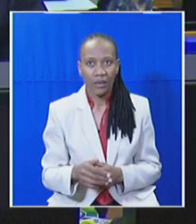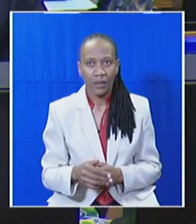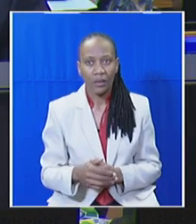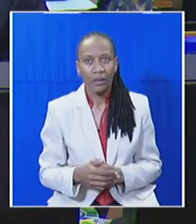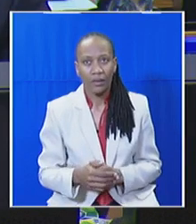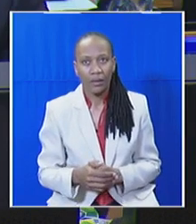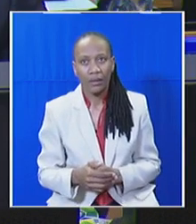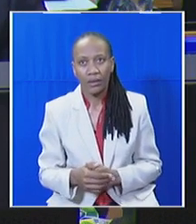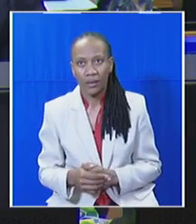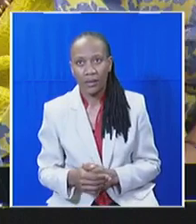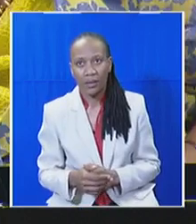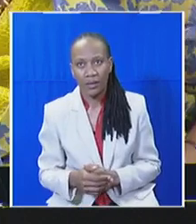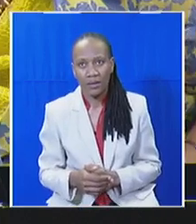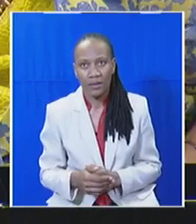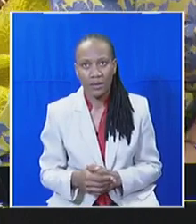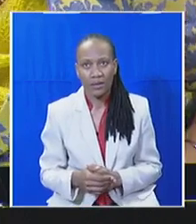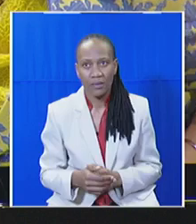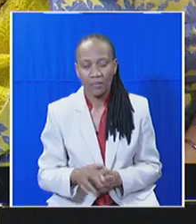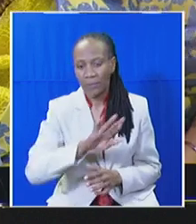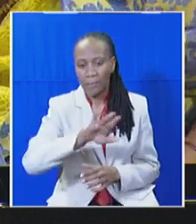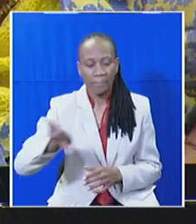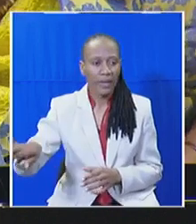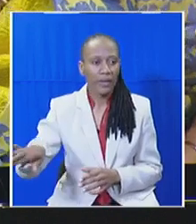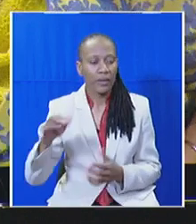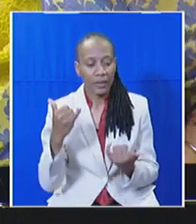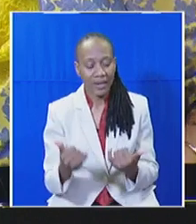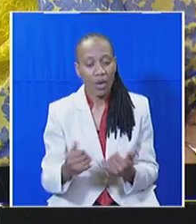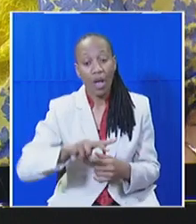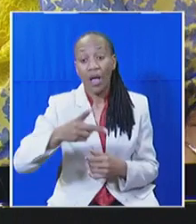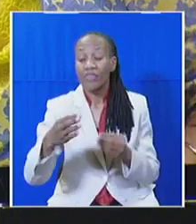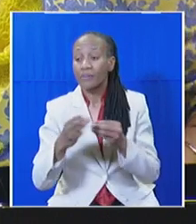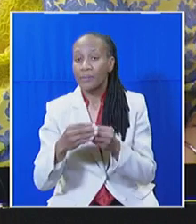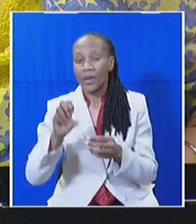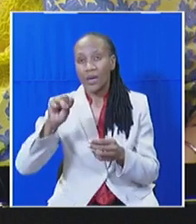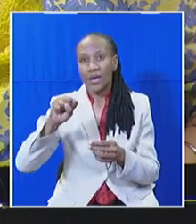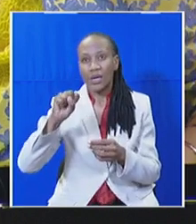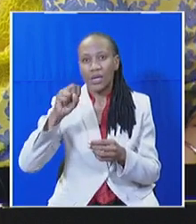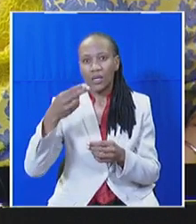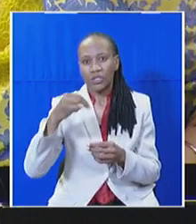There's another member I could take, Honorable Chiwane.